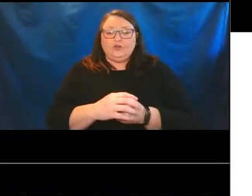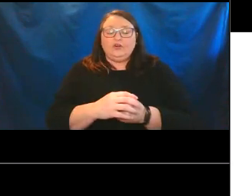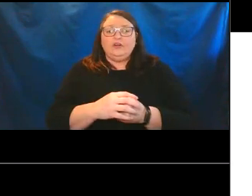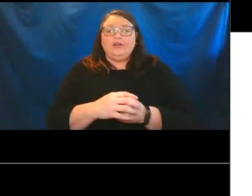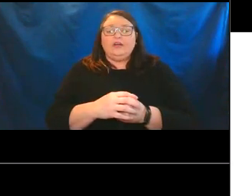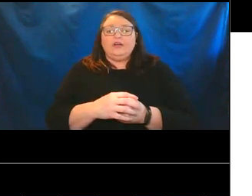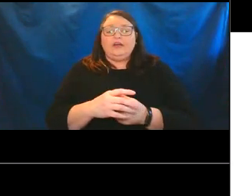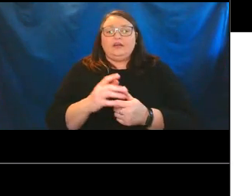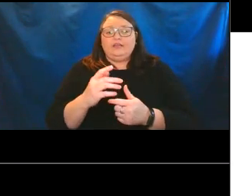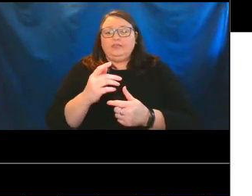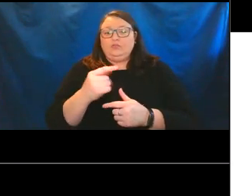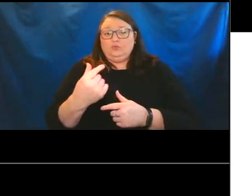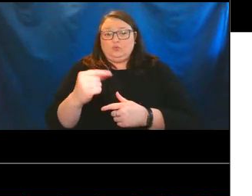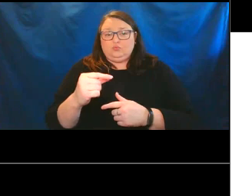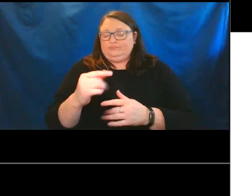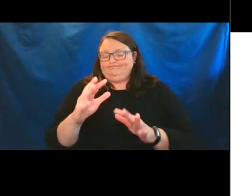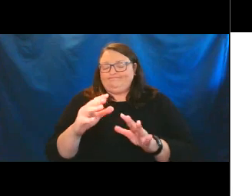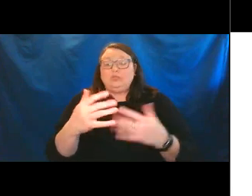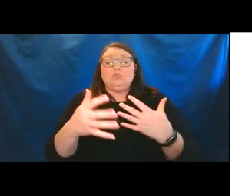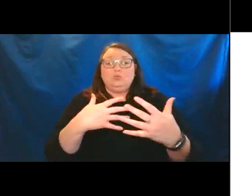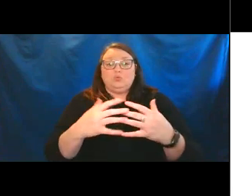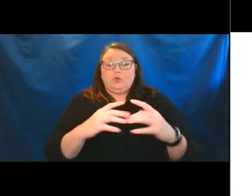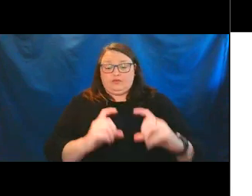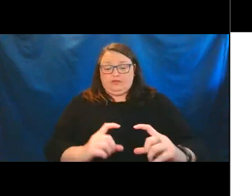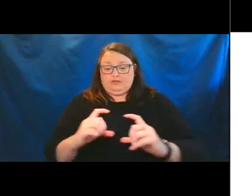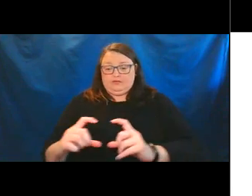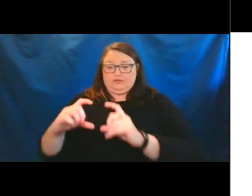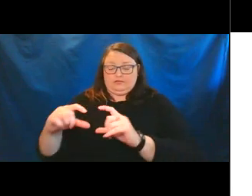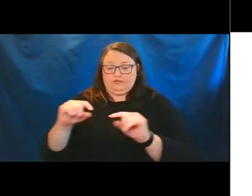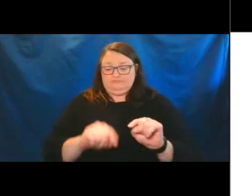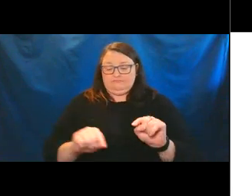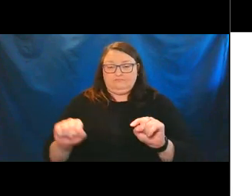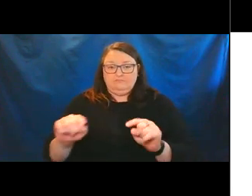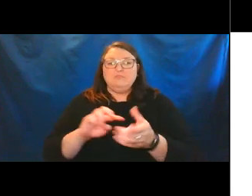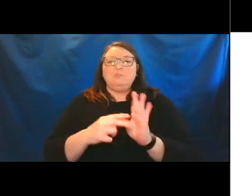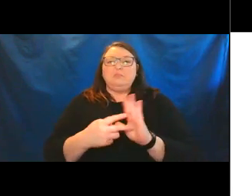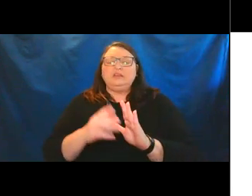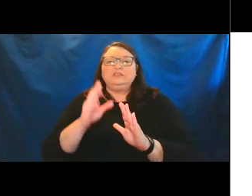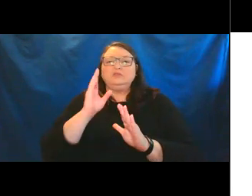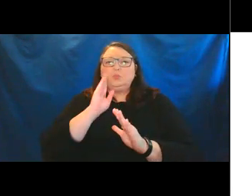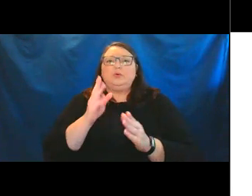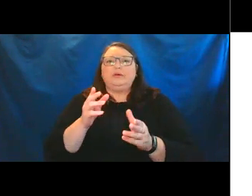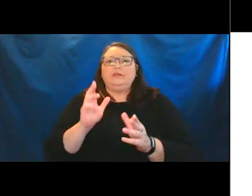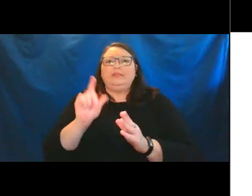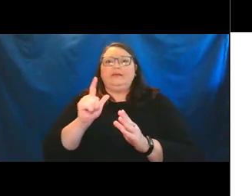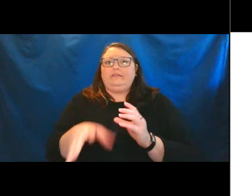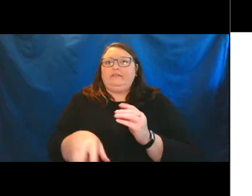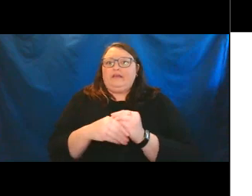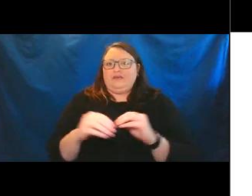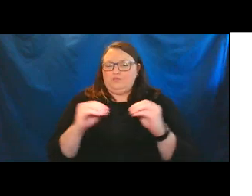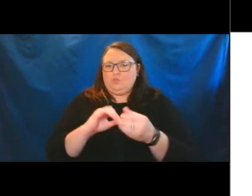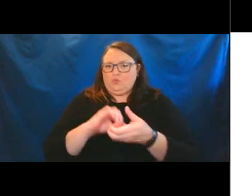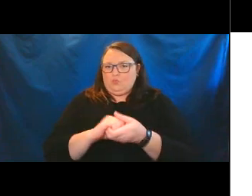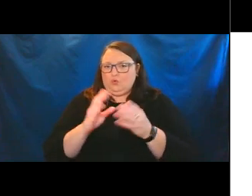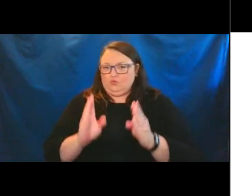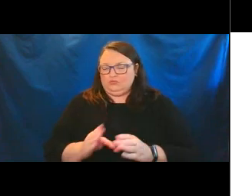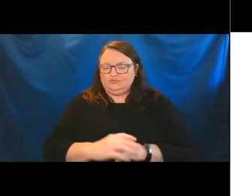positions that we'll be procuring for in the next few months. We can go to next slide.